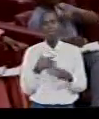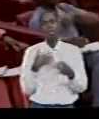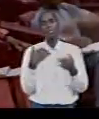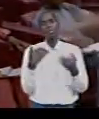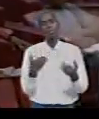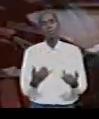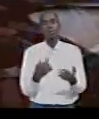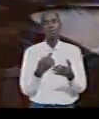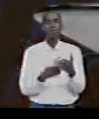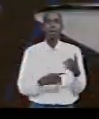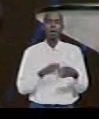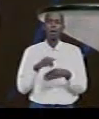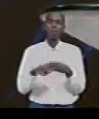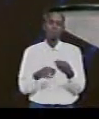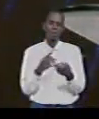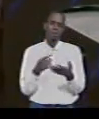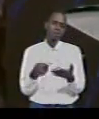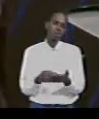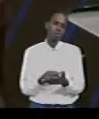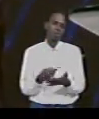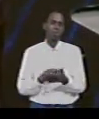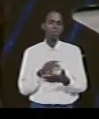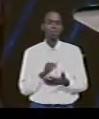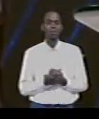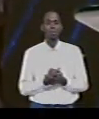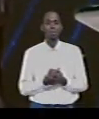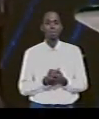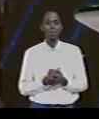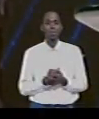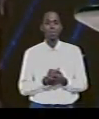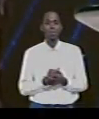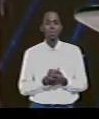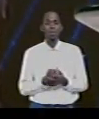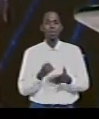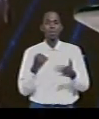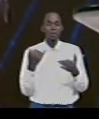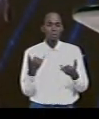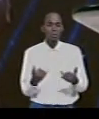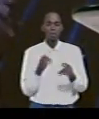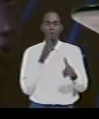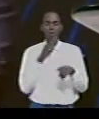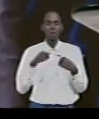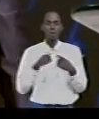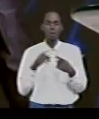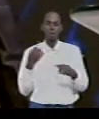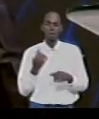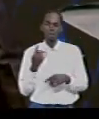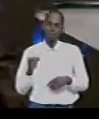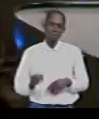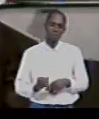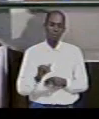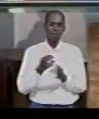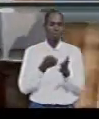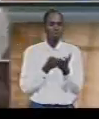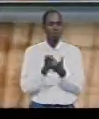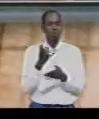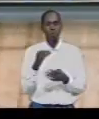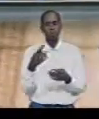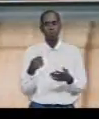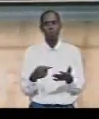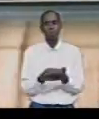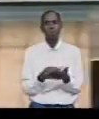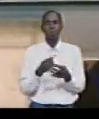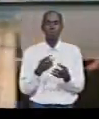gospel. Now we're talking about the eternal truth of the gospel. The truth that